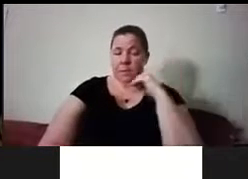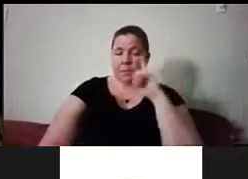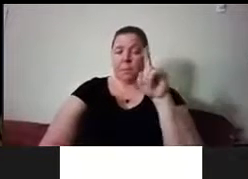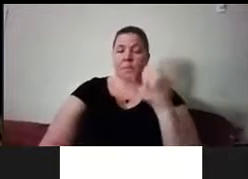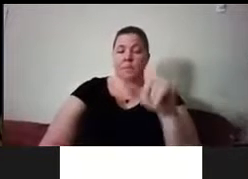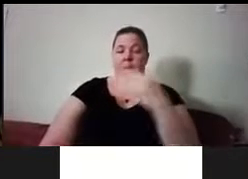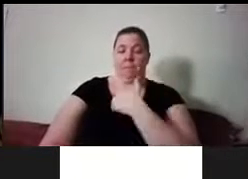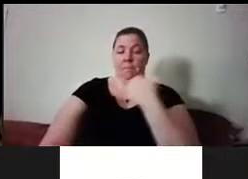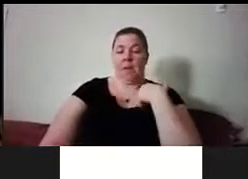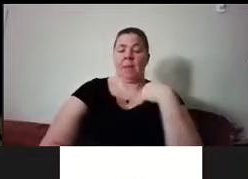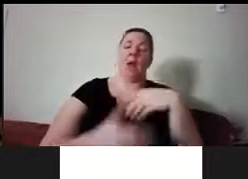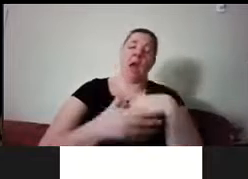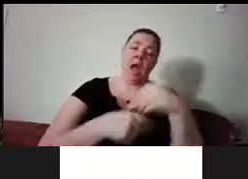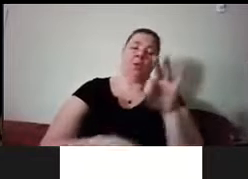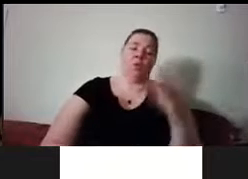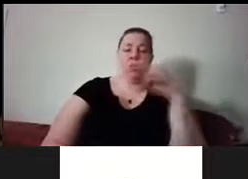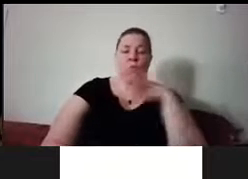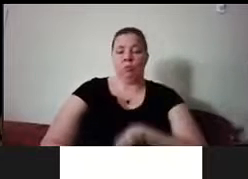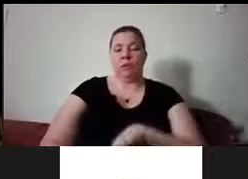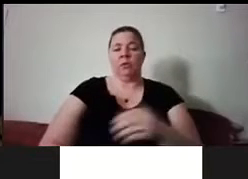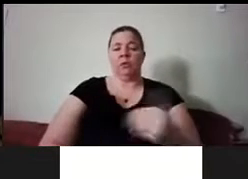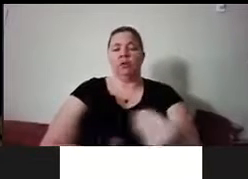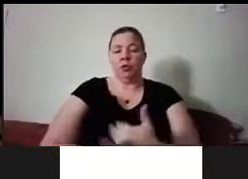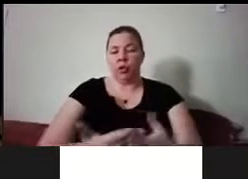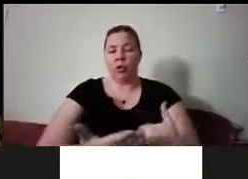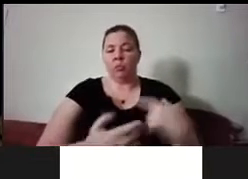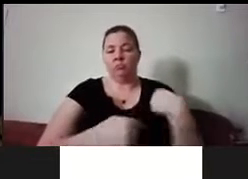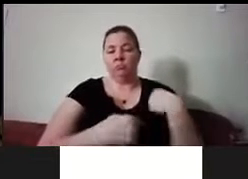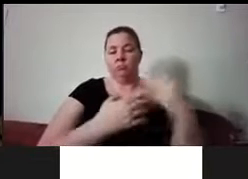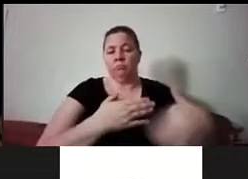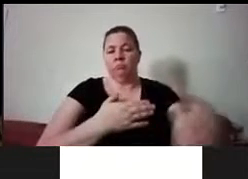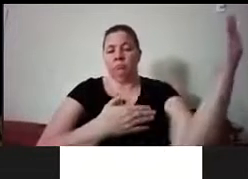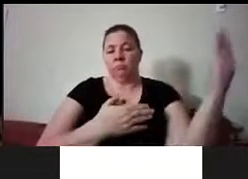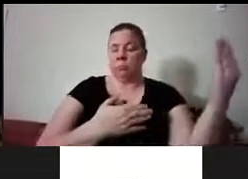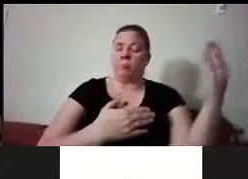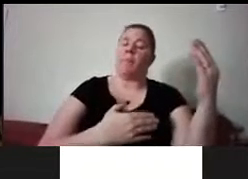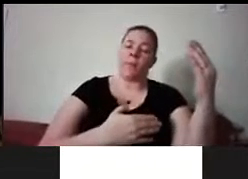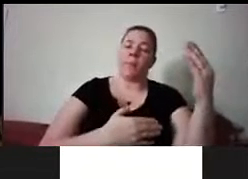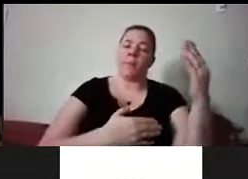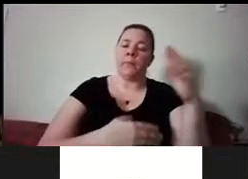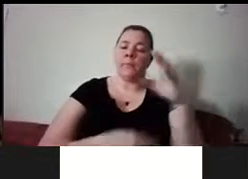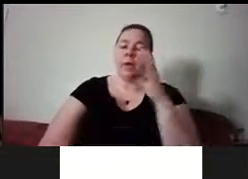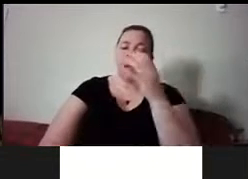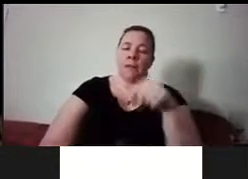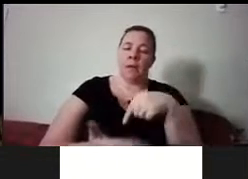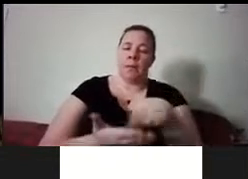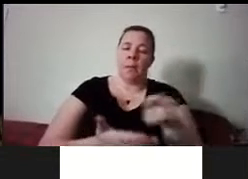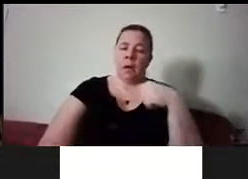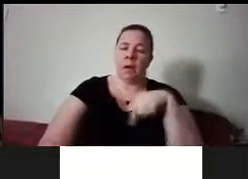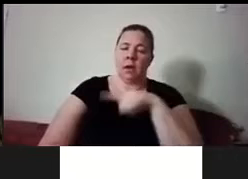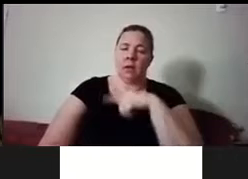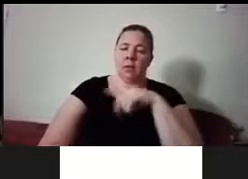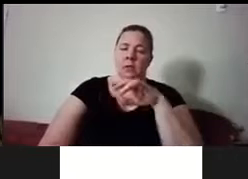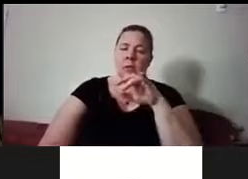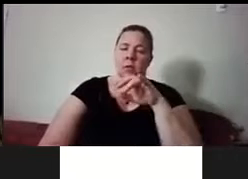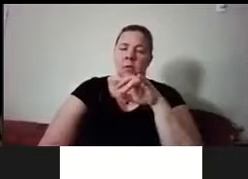out of your profits earned, out of commission earned that the company is paying us, and they are actually going to